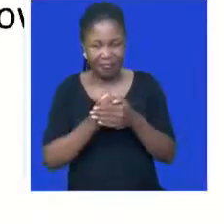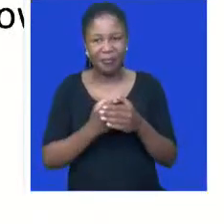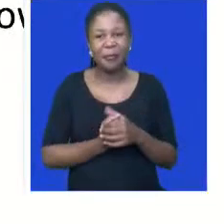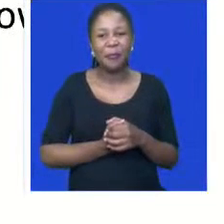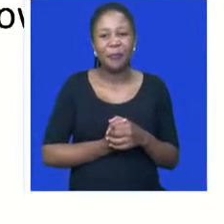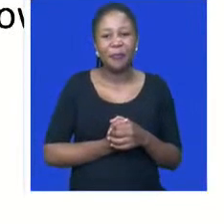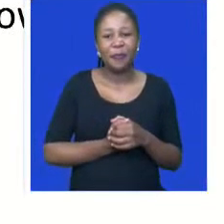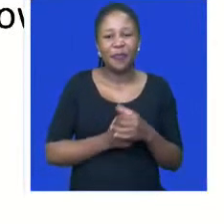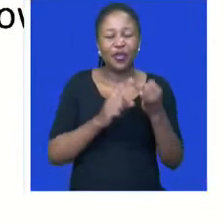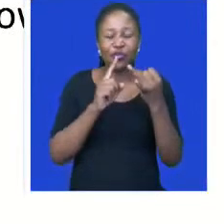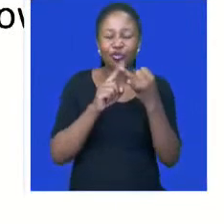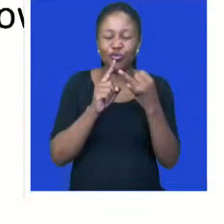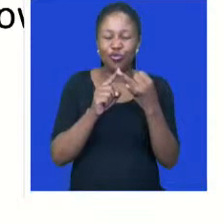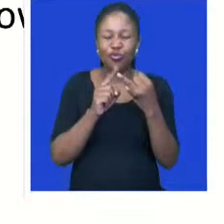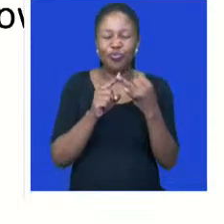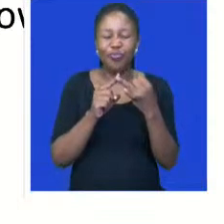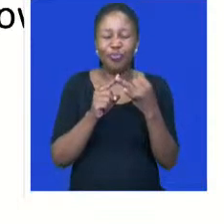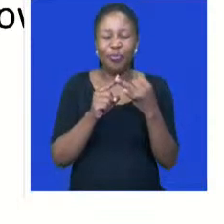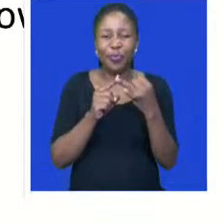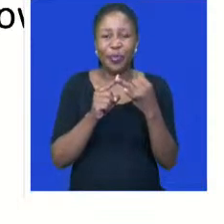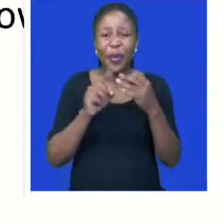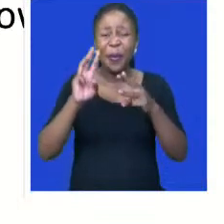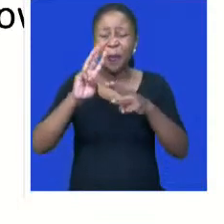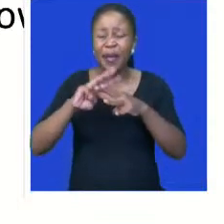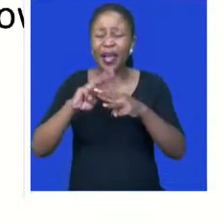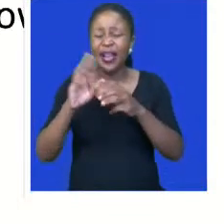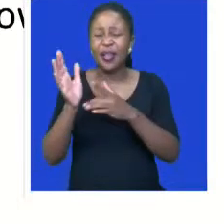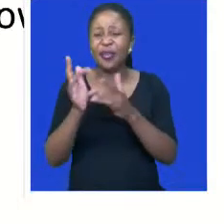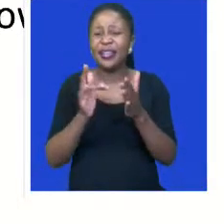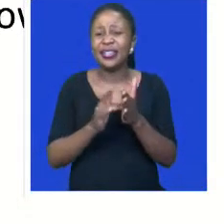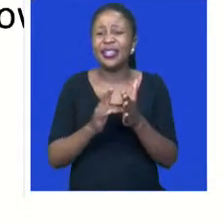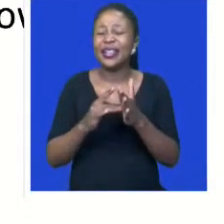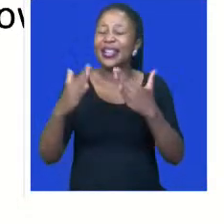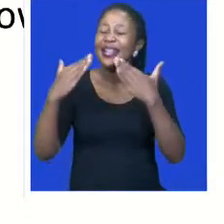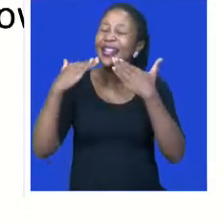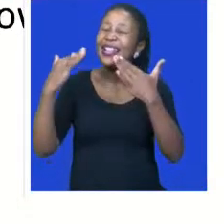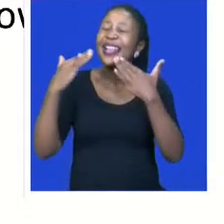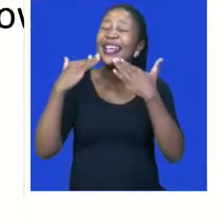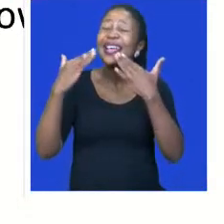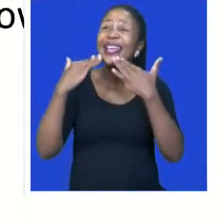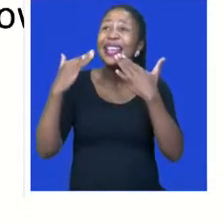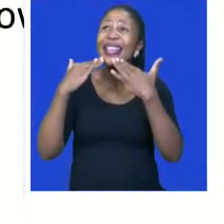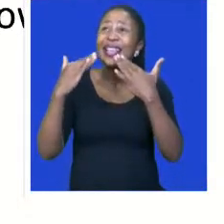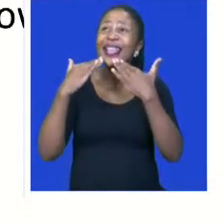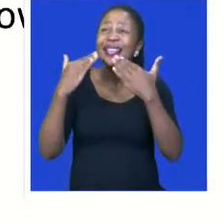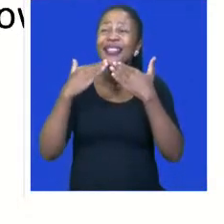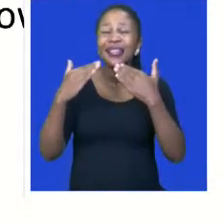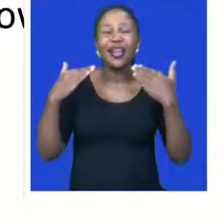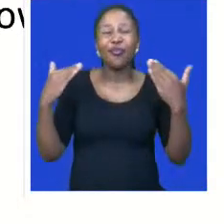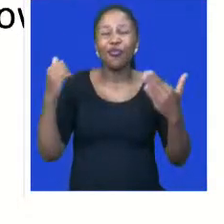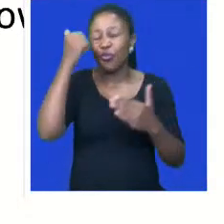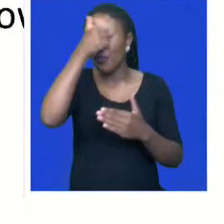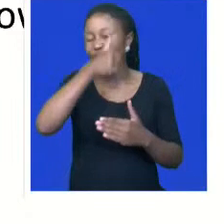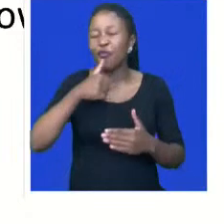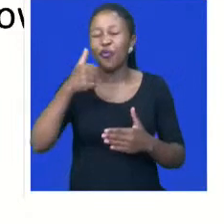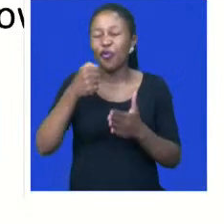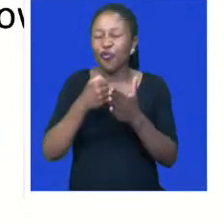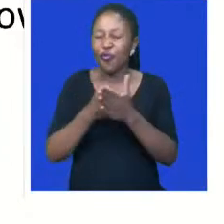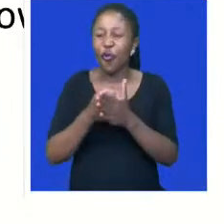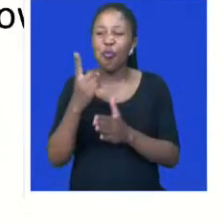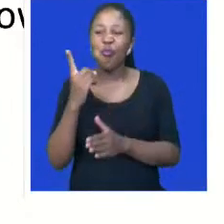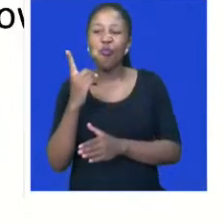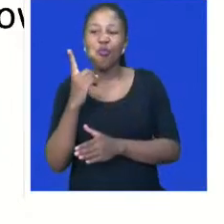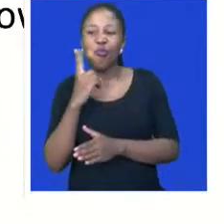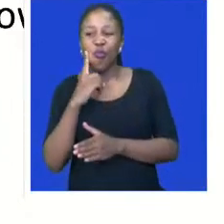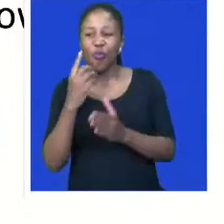grateful. Thanks God for choosing her to bring the Savior. Another character we